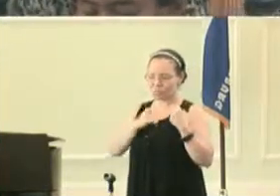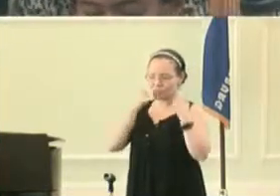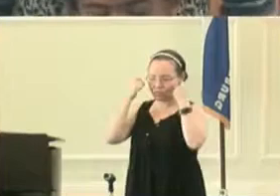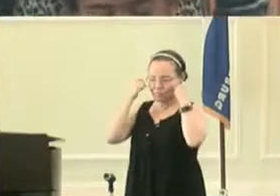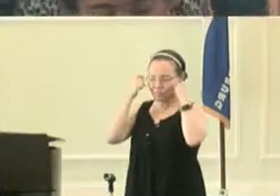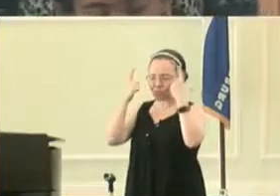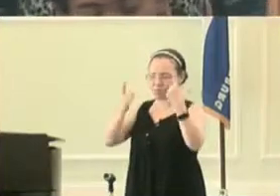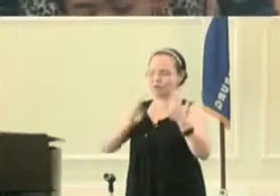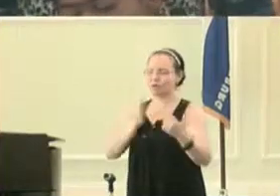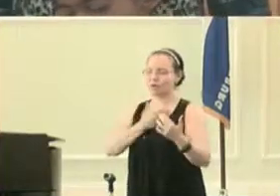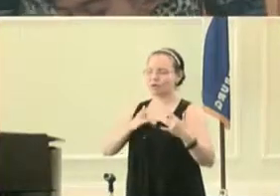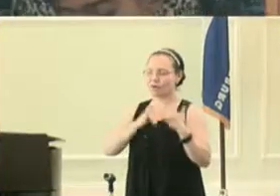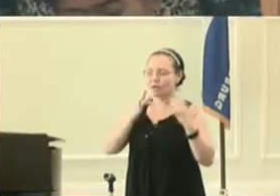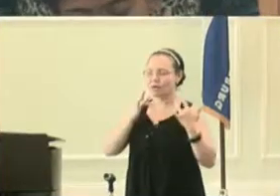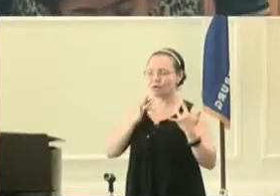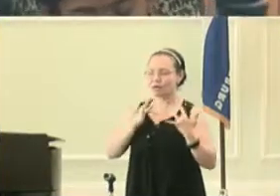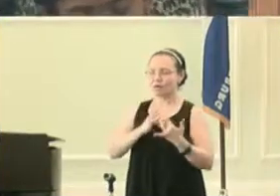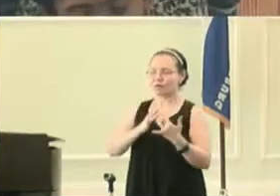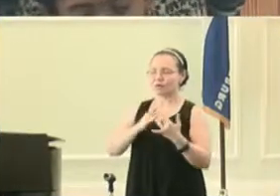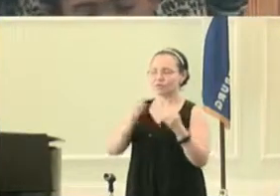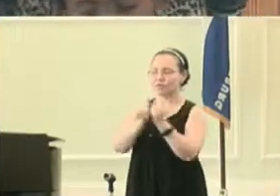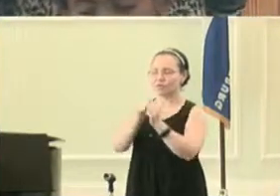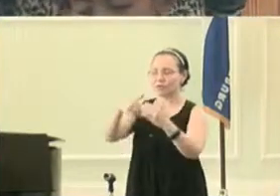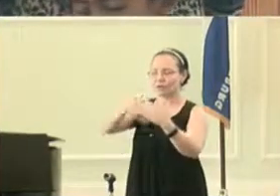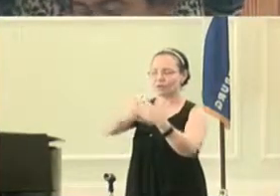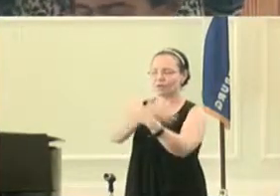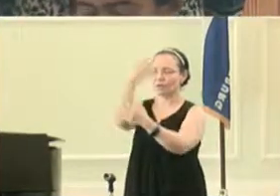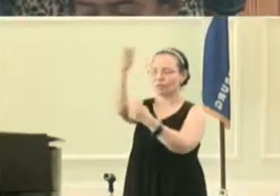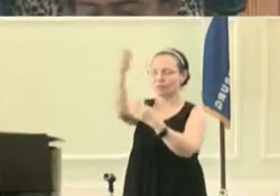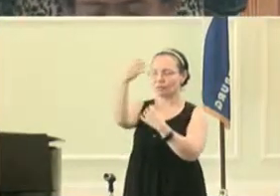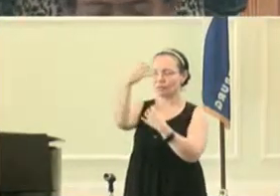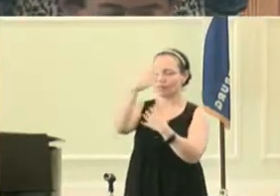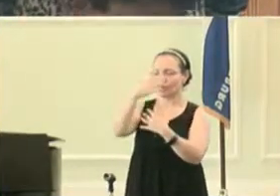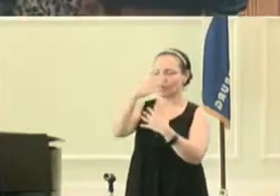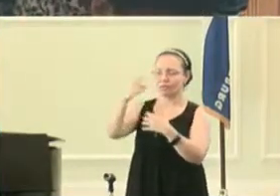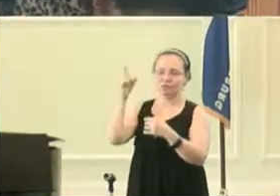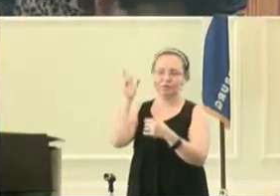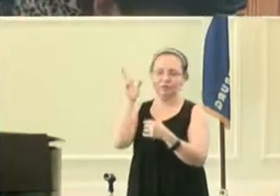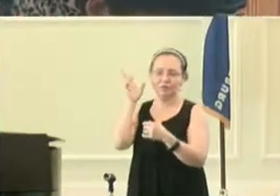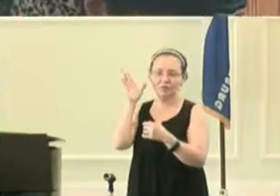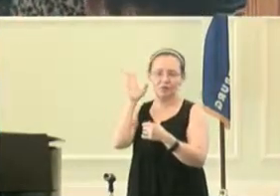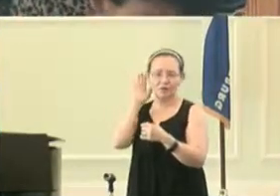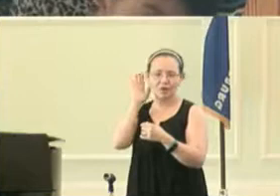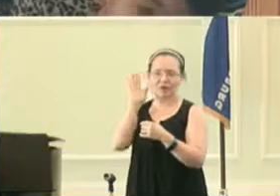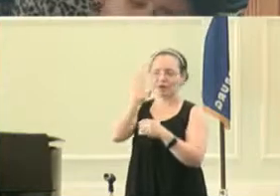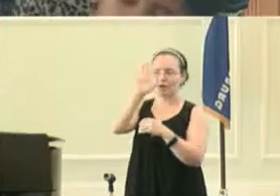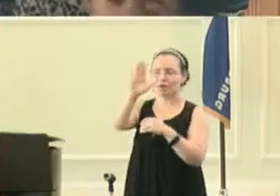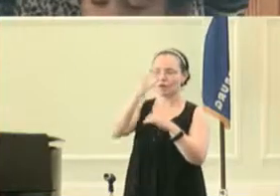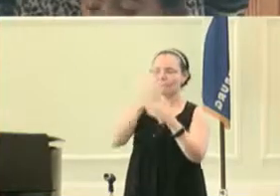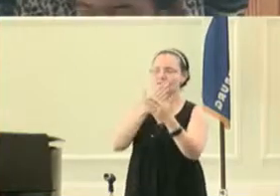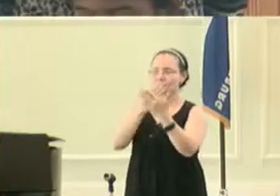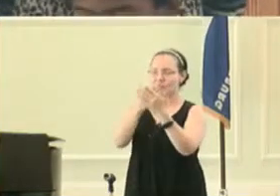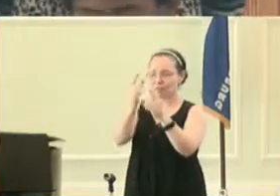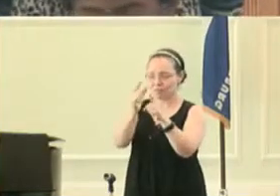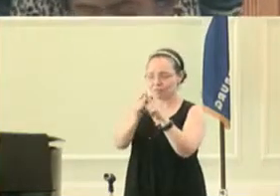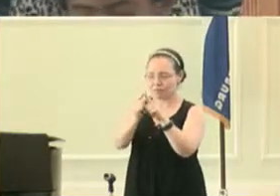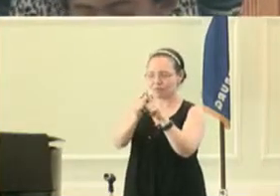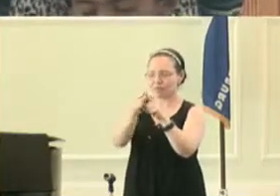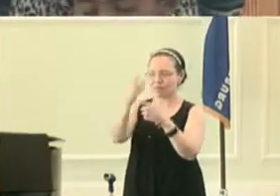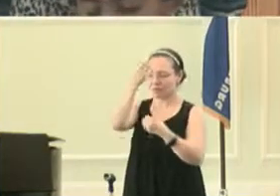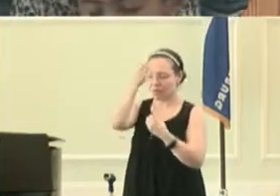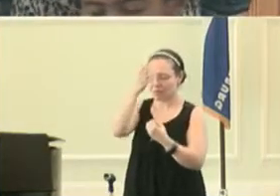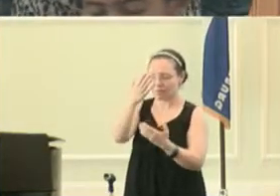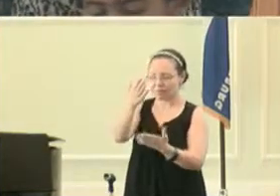your splendor, to hear your wise counsel, and obey your holy rules. You